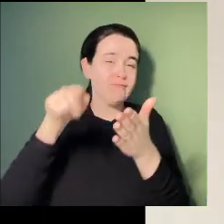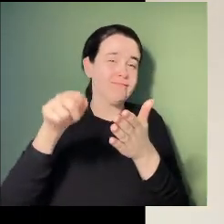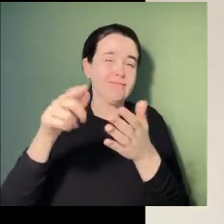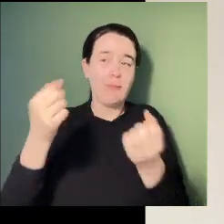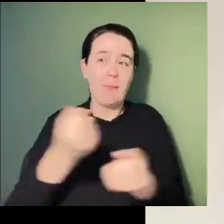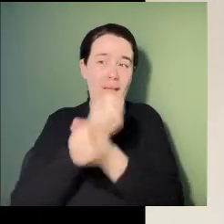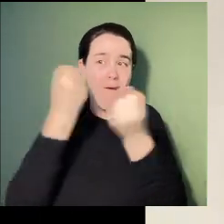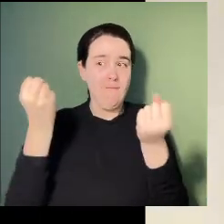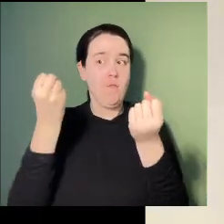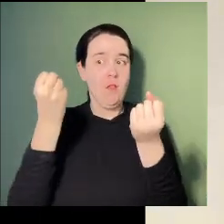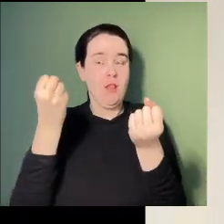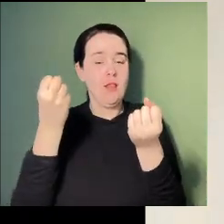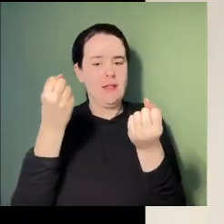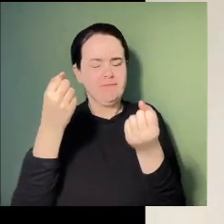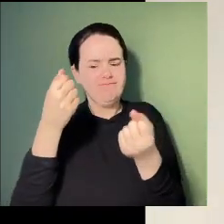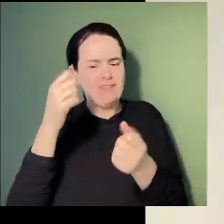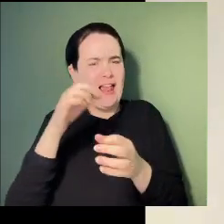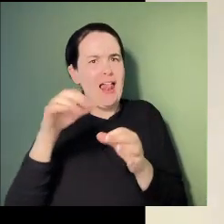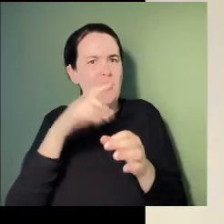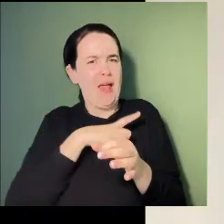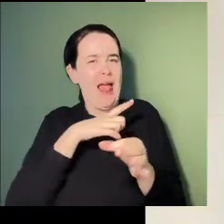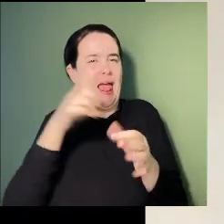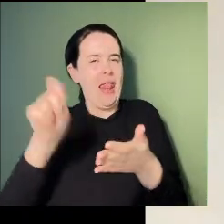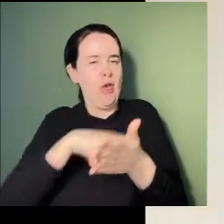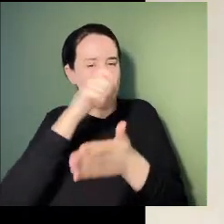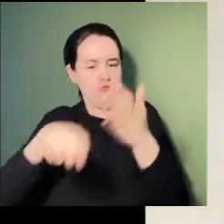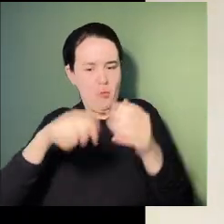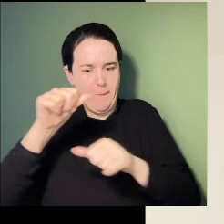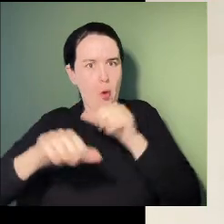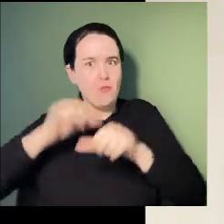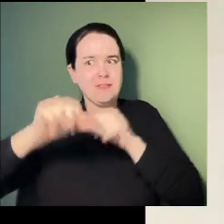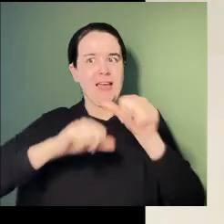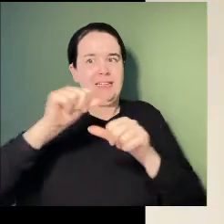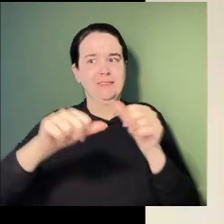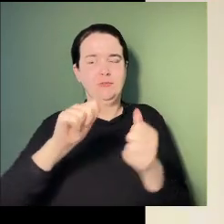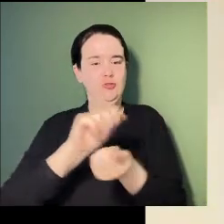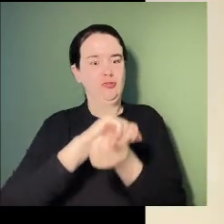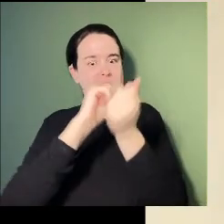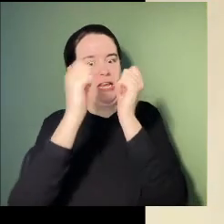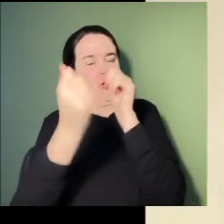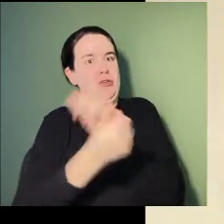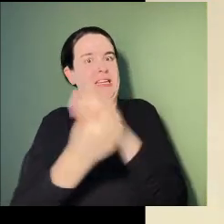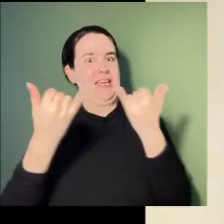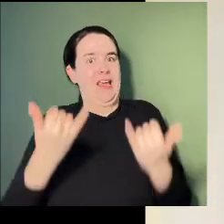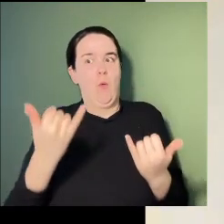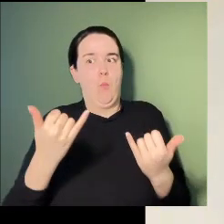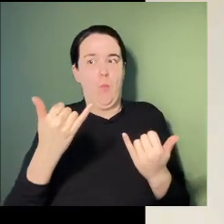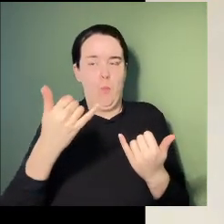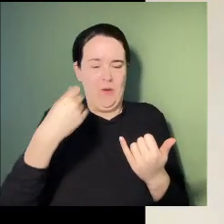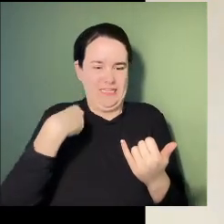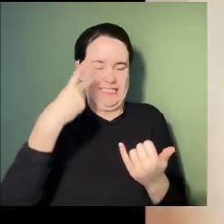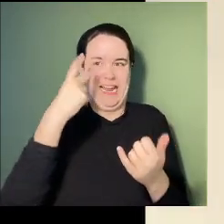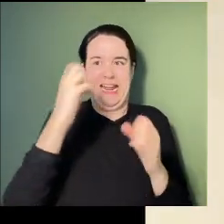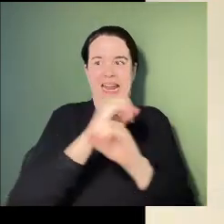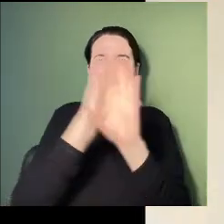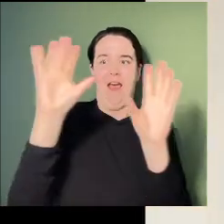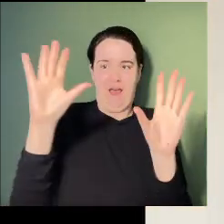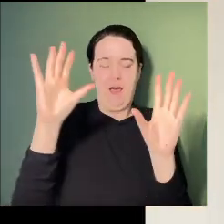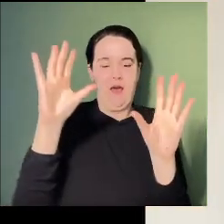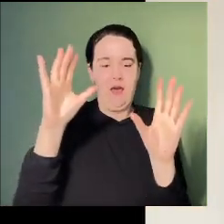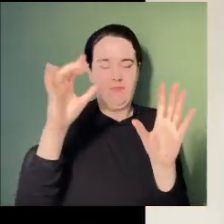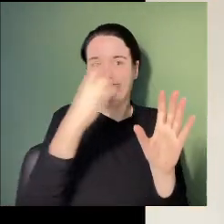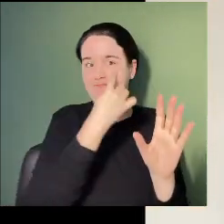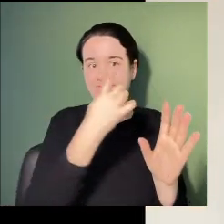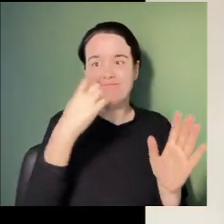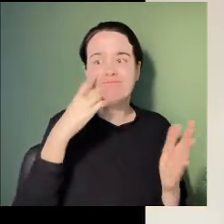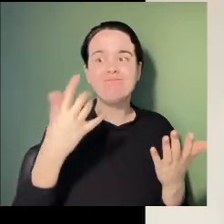on the electorate, and of course on the electoral process as a whole across our context. So it's clear to us all, and I think